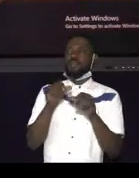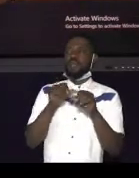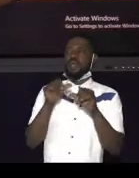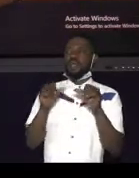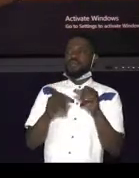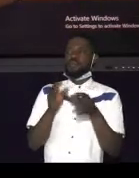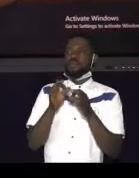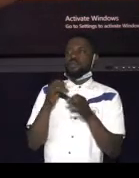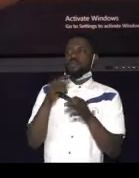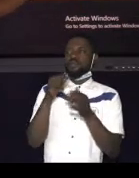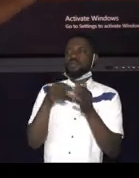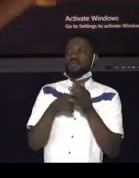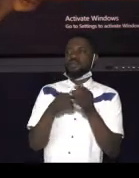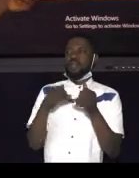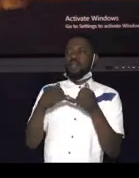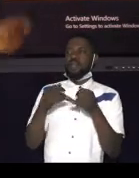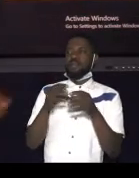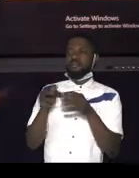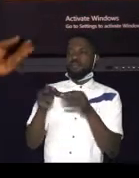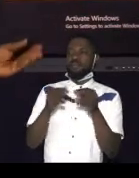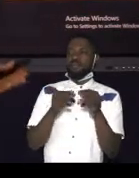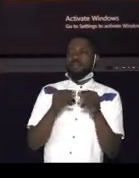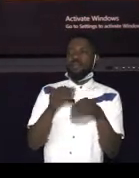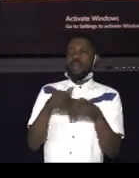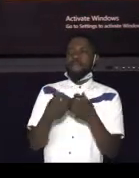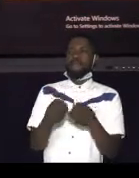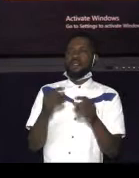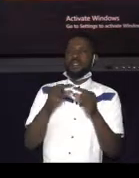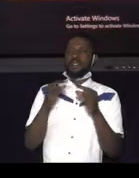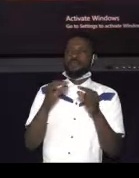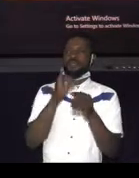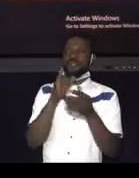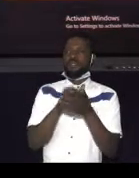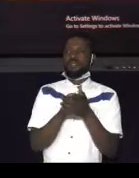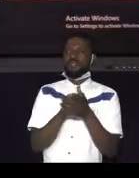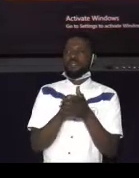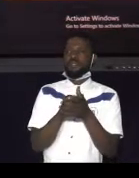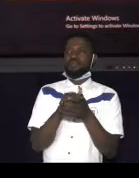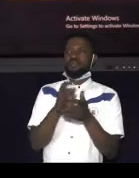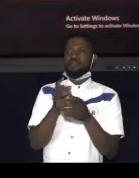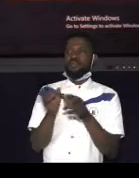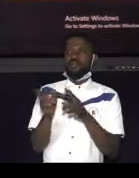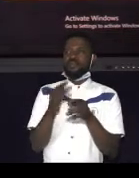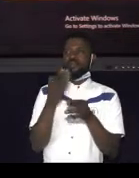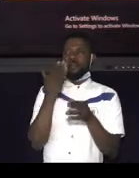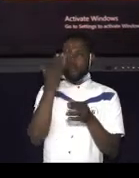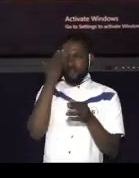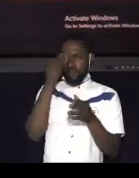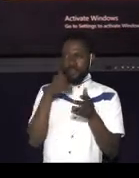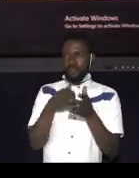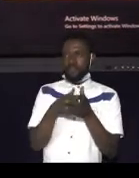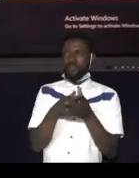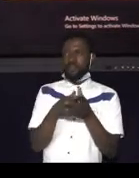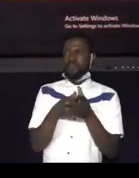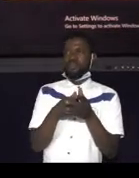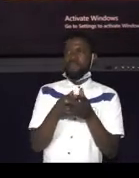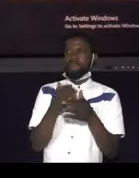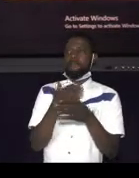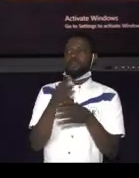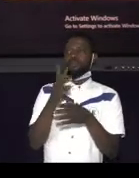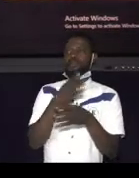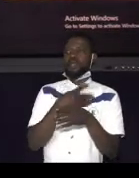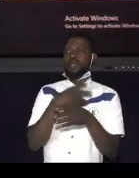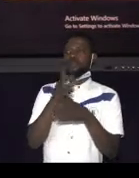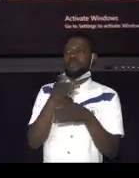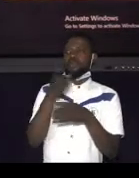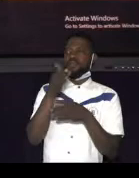If this line moves from here down to this point, how many degrees is that? I think you already know the answer to this. But let's see, between 6